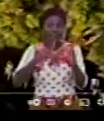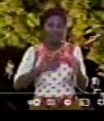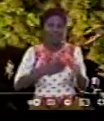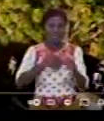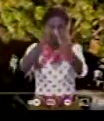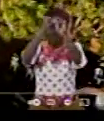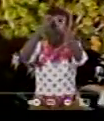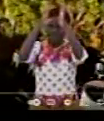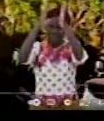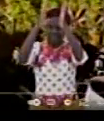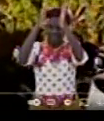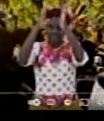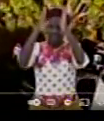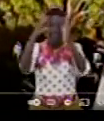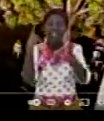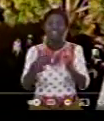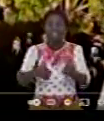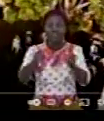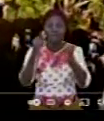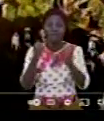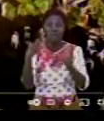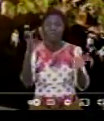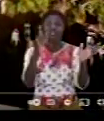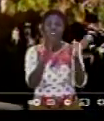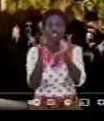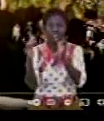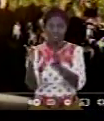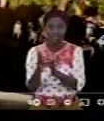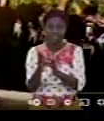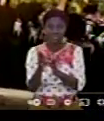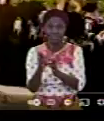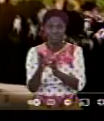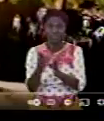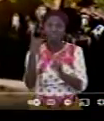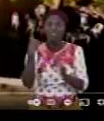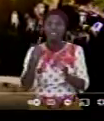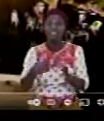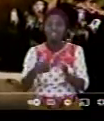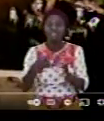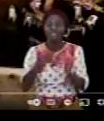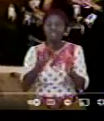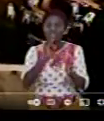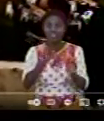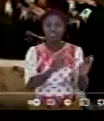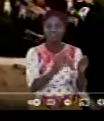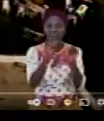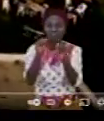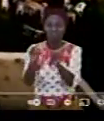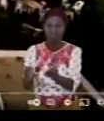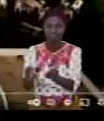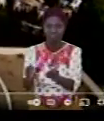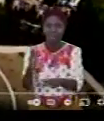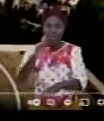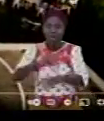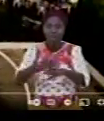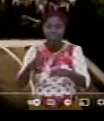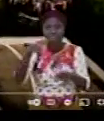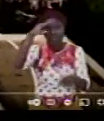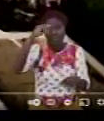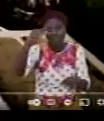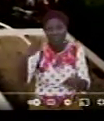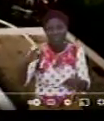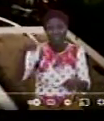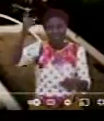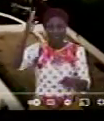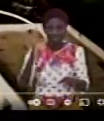Father." The power of Jesus deposited on the man of God. As